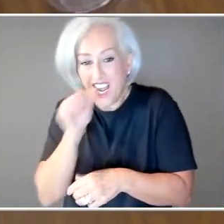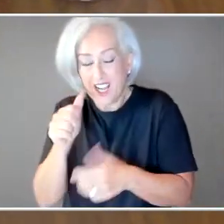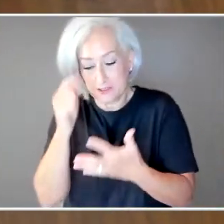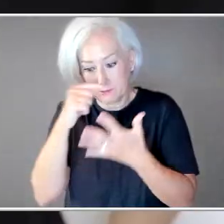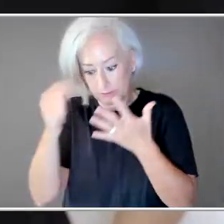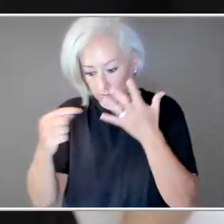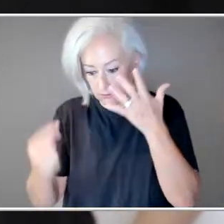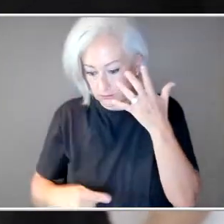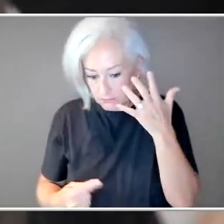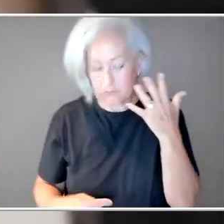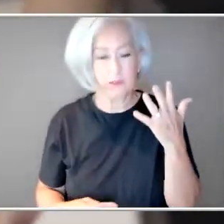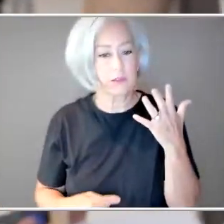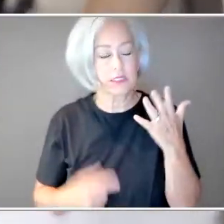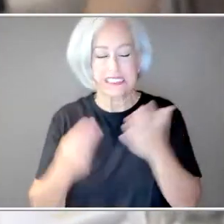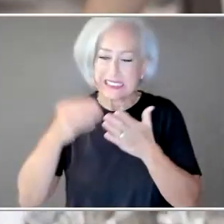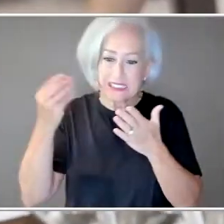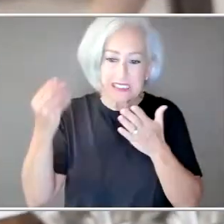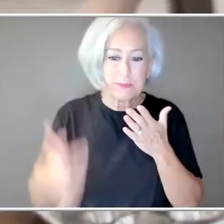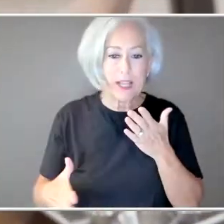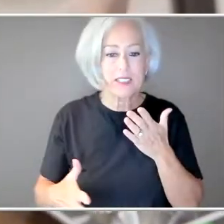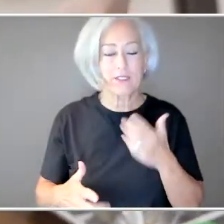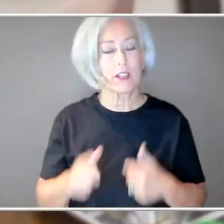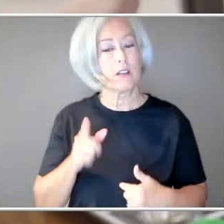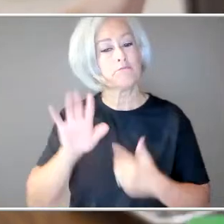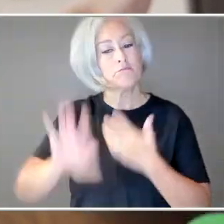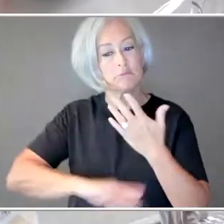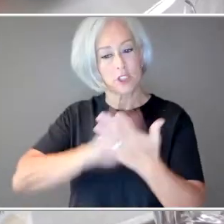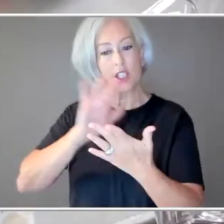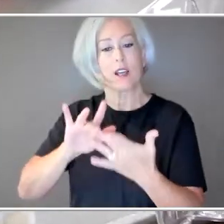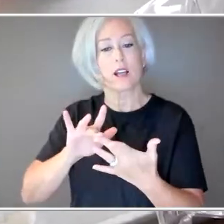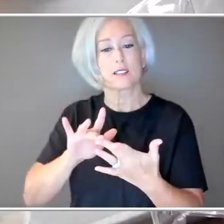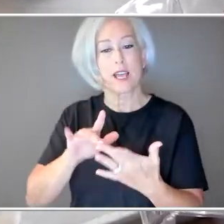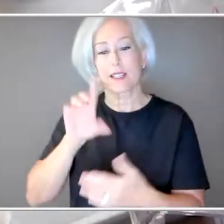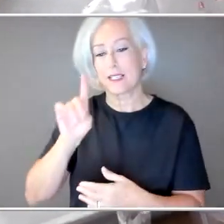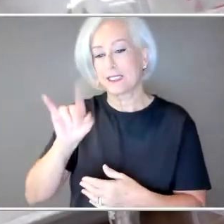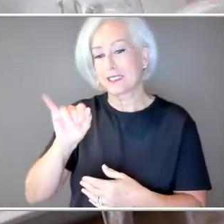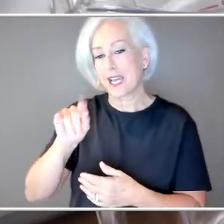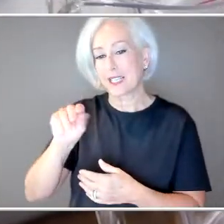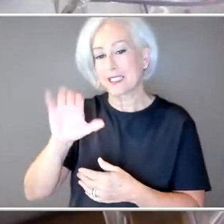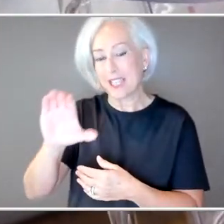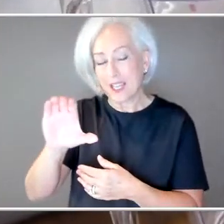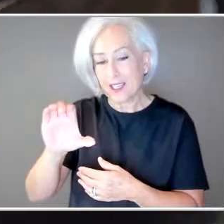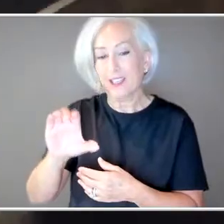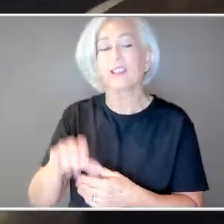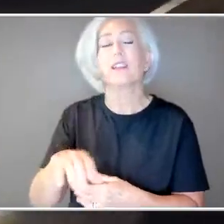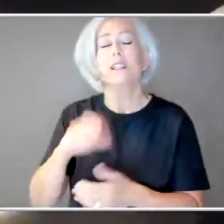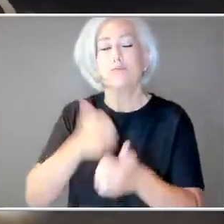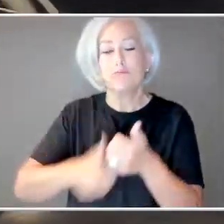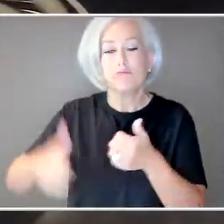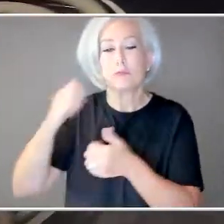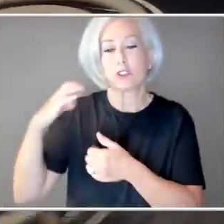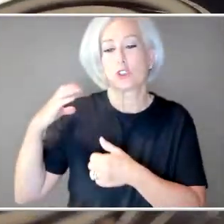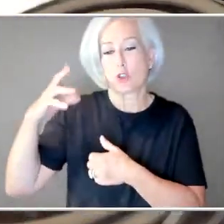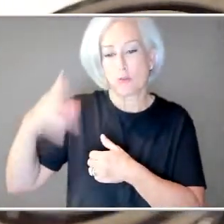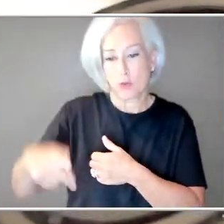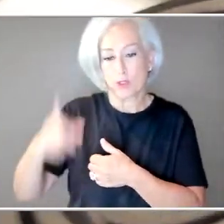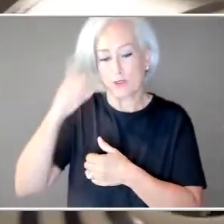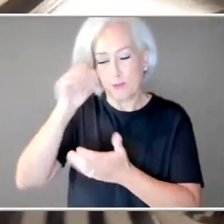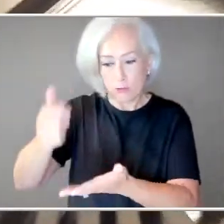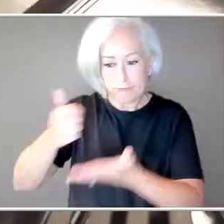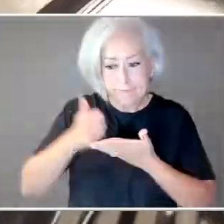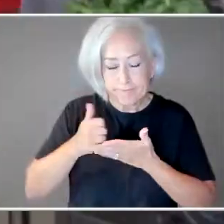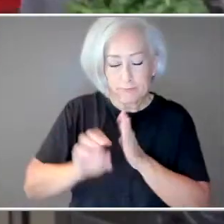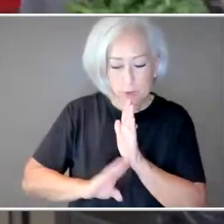out to dietetics and nutrition chair at KU Med, Professor Deborah Sullivan, for help developing a culinary